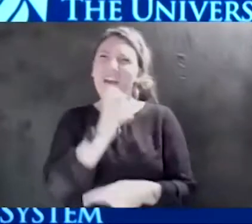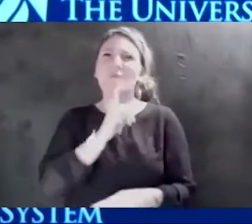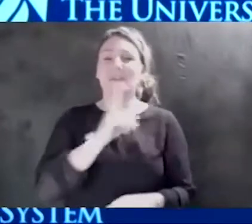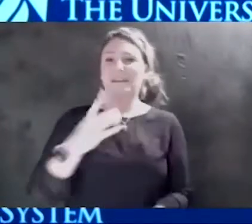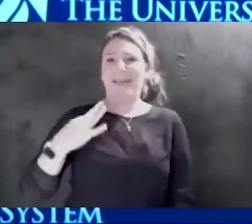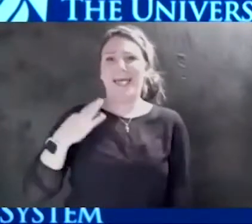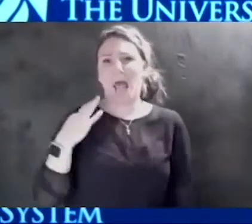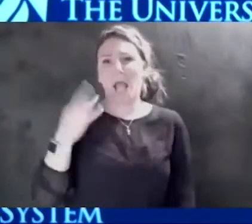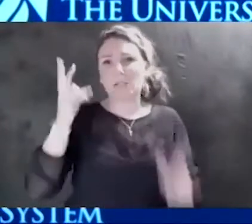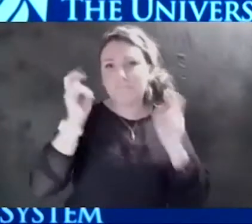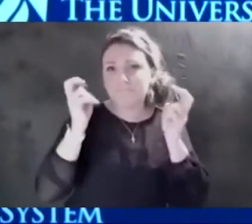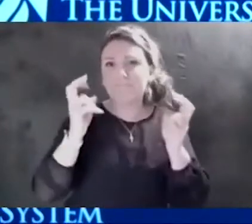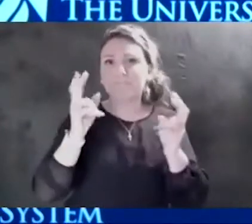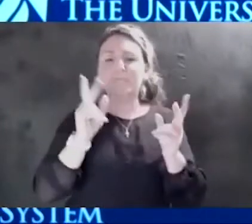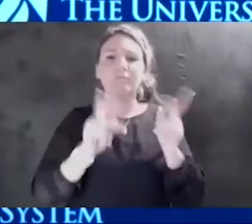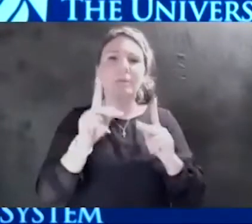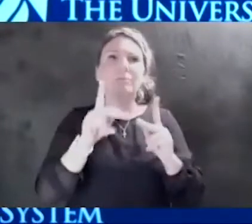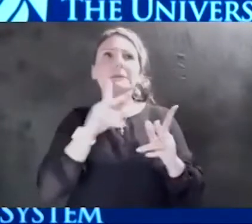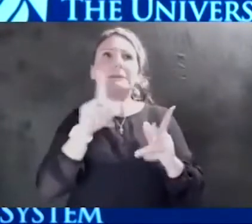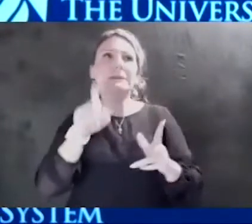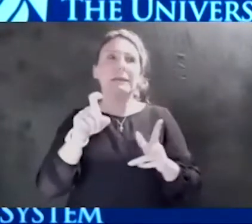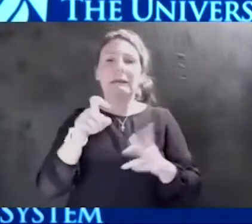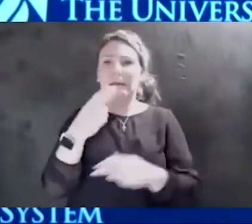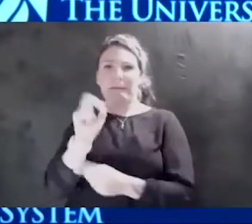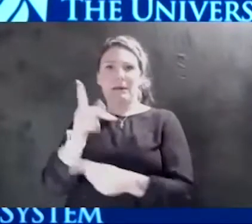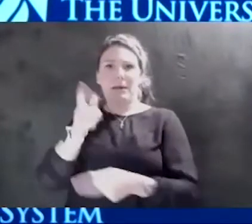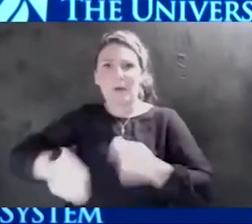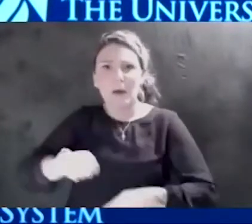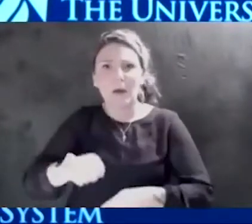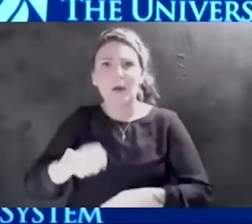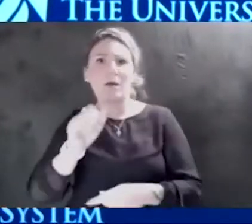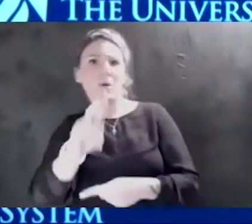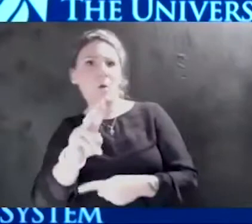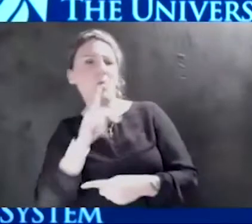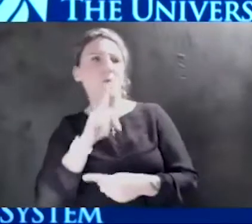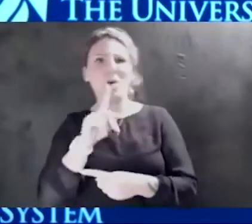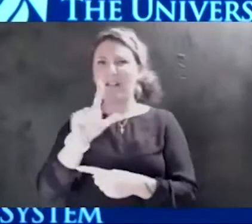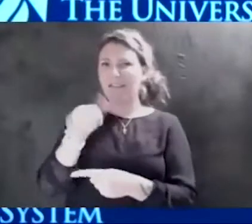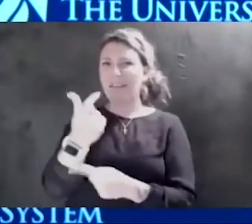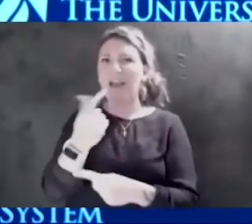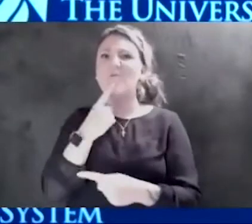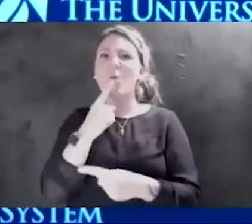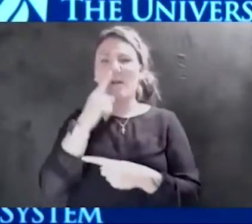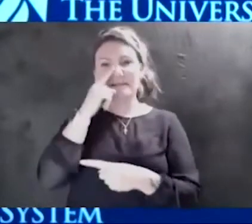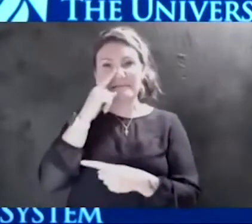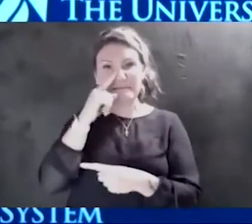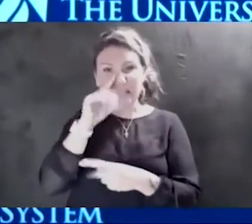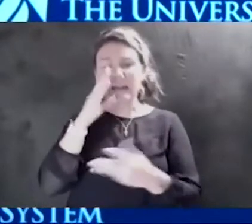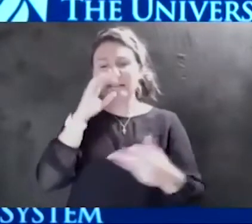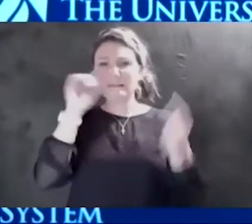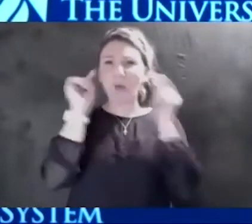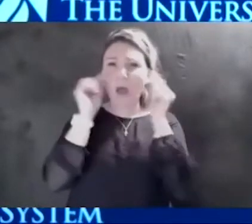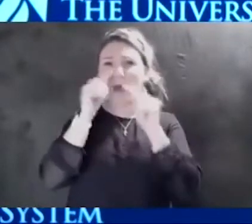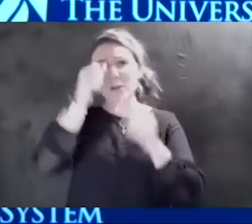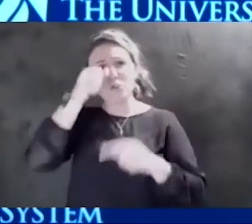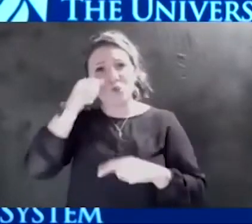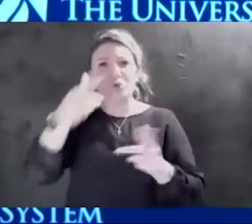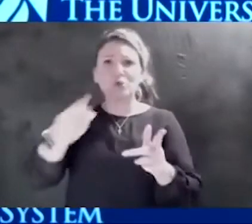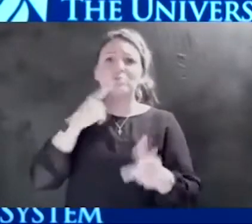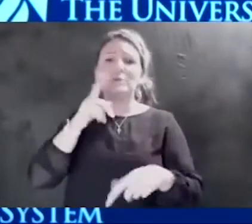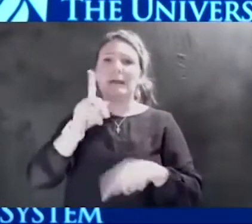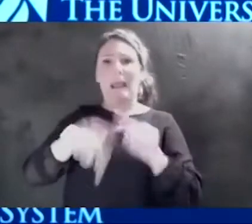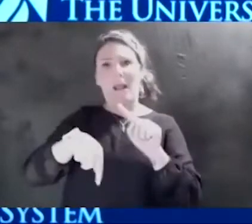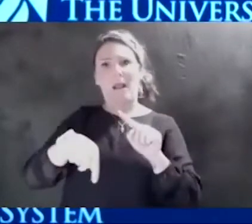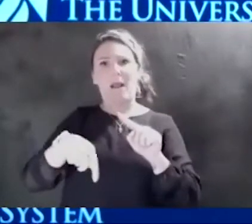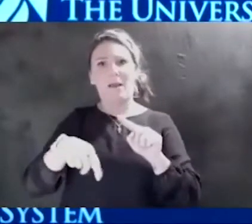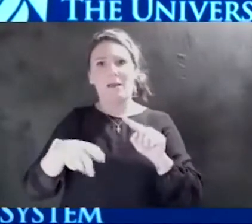hip replacement because of severe pain, delaying a cancer surgery, having a sinus surgery that you have to have because of chronic sinusitis. I mean, these are things that could, if you're the